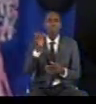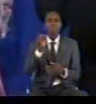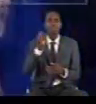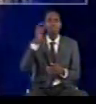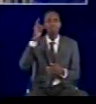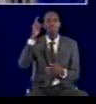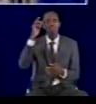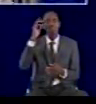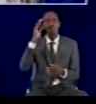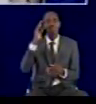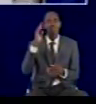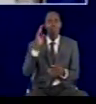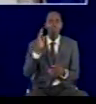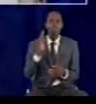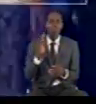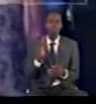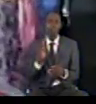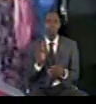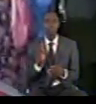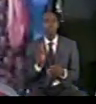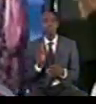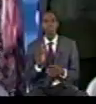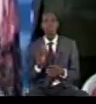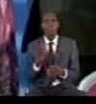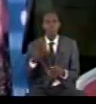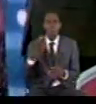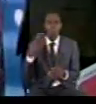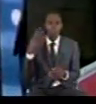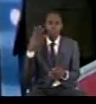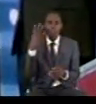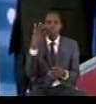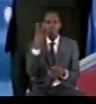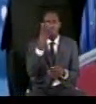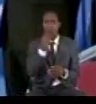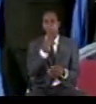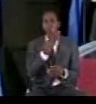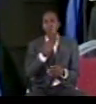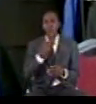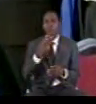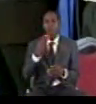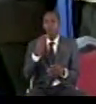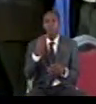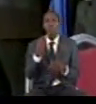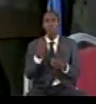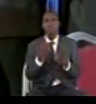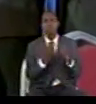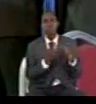Glorious God, beautiful.